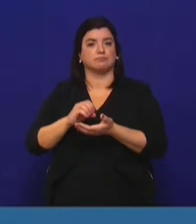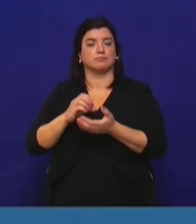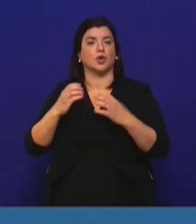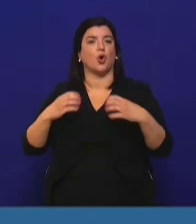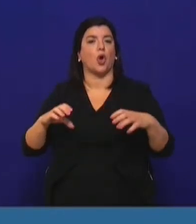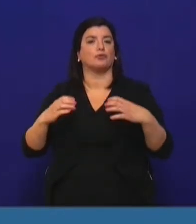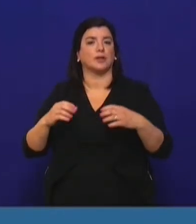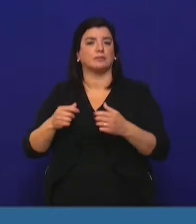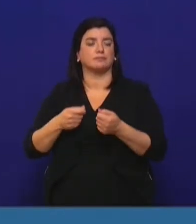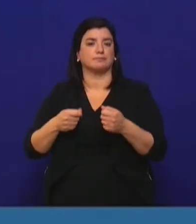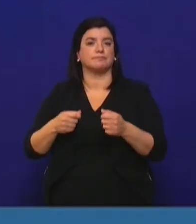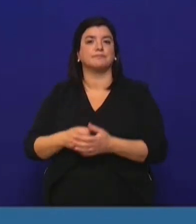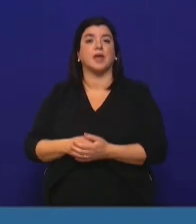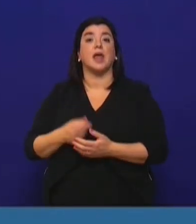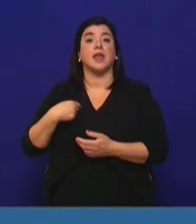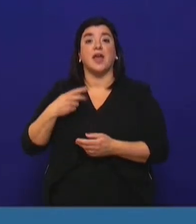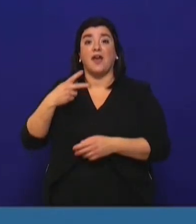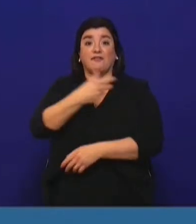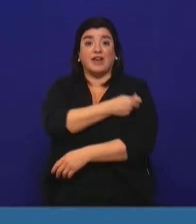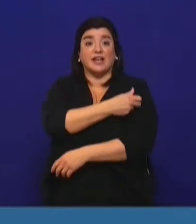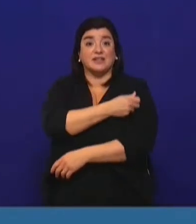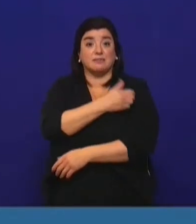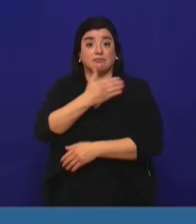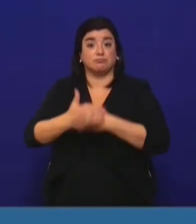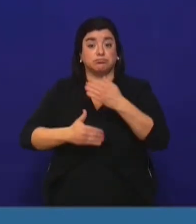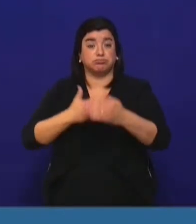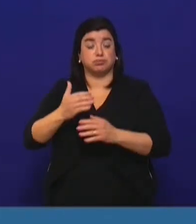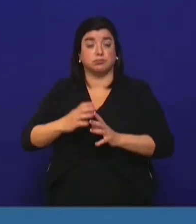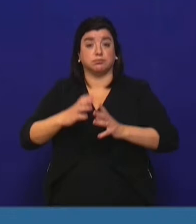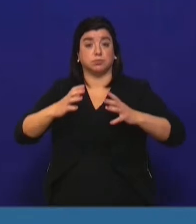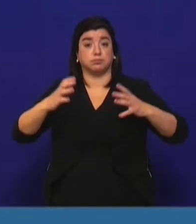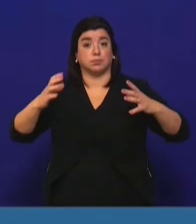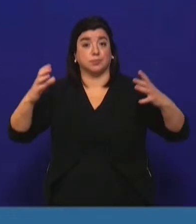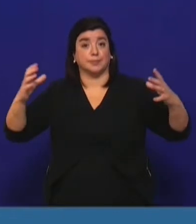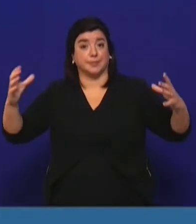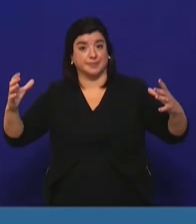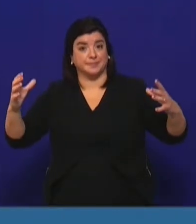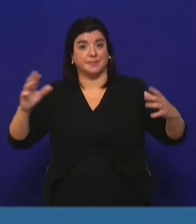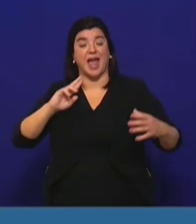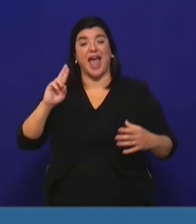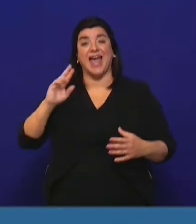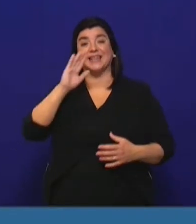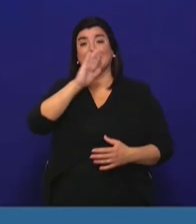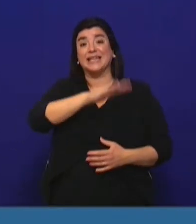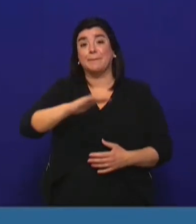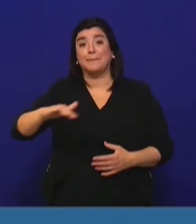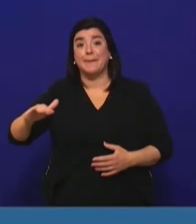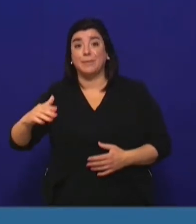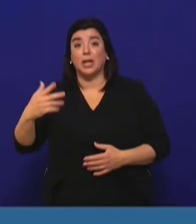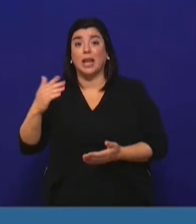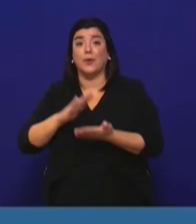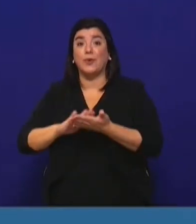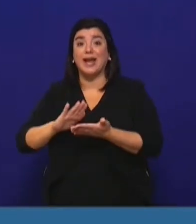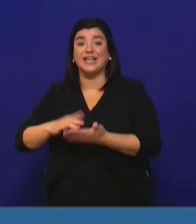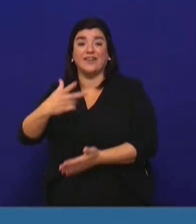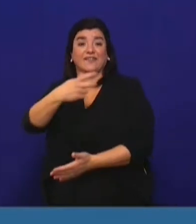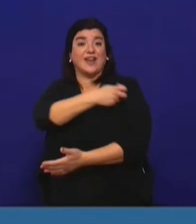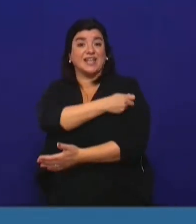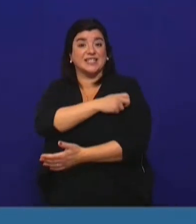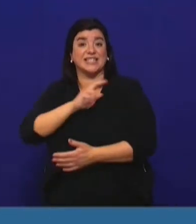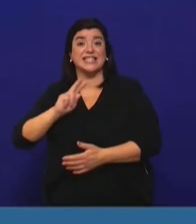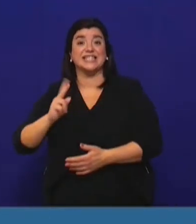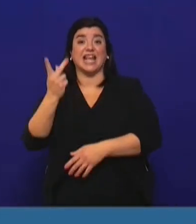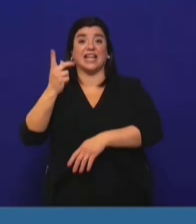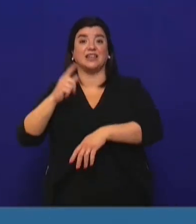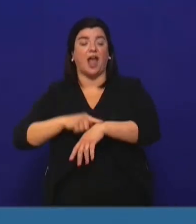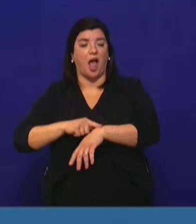of vaccinations are increasing each day, and also the number of vaccinated people with the second dose are also increasing as